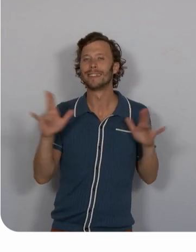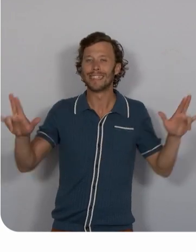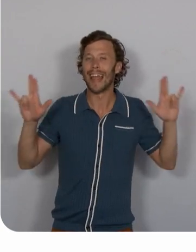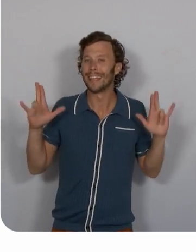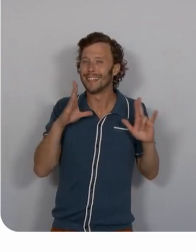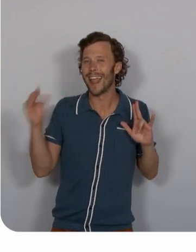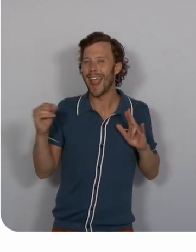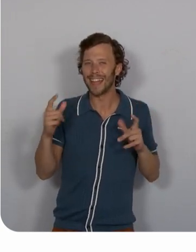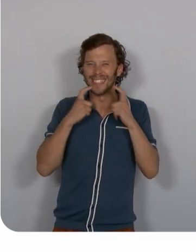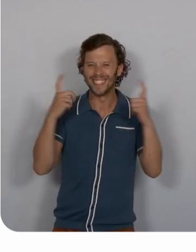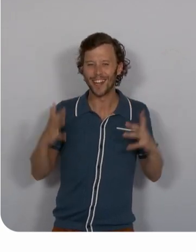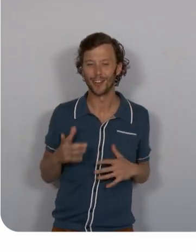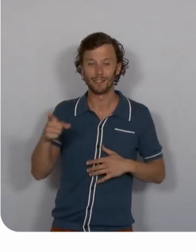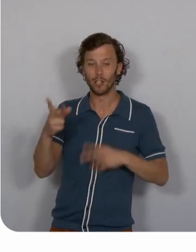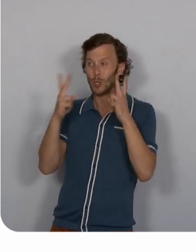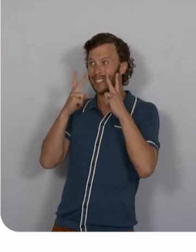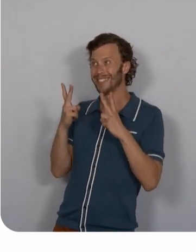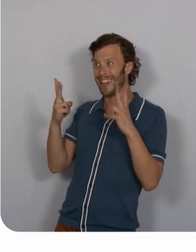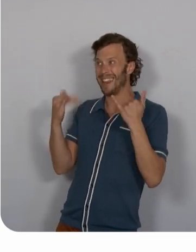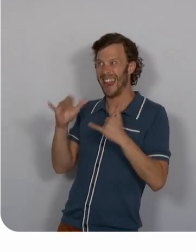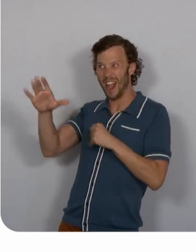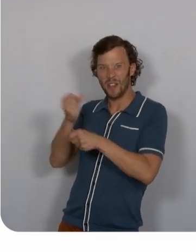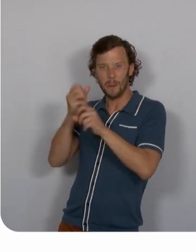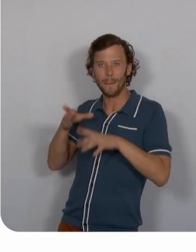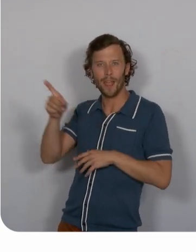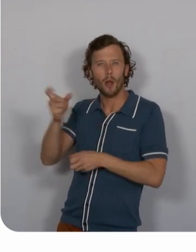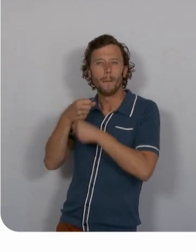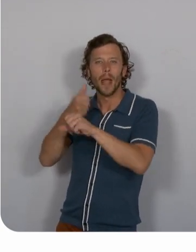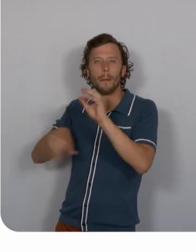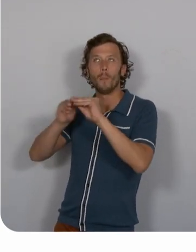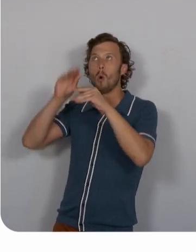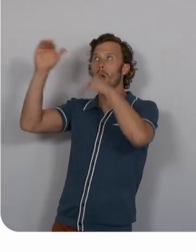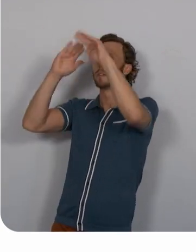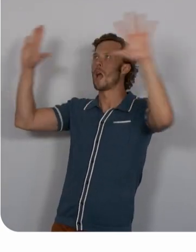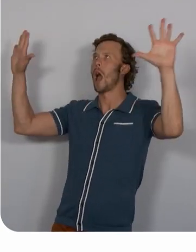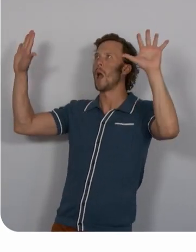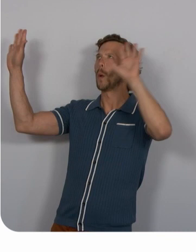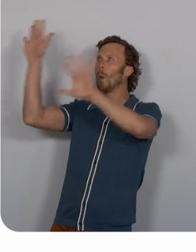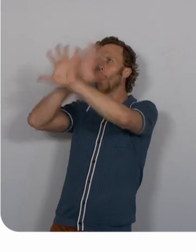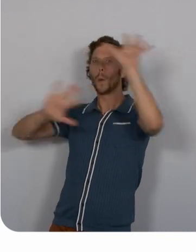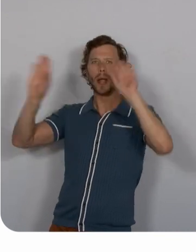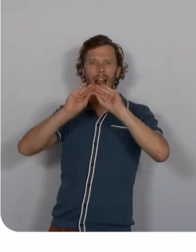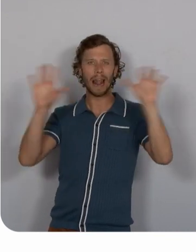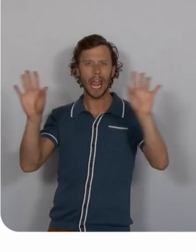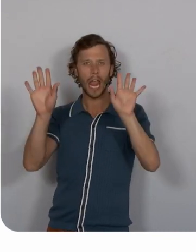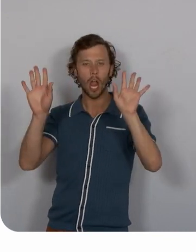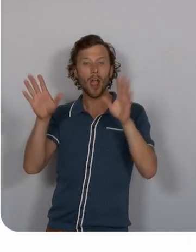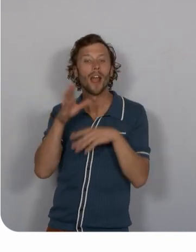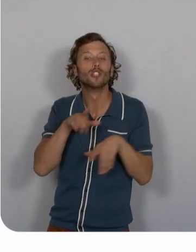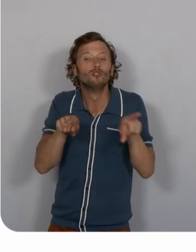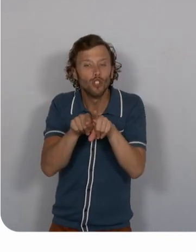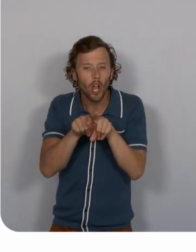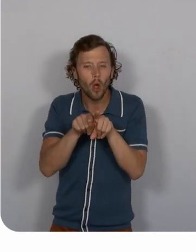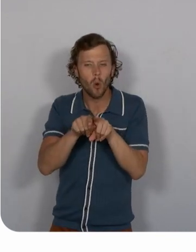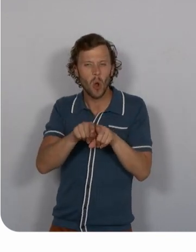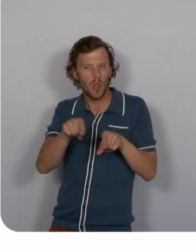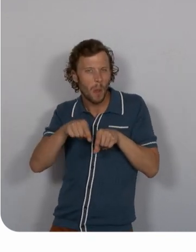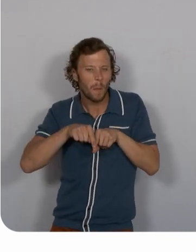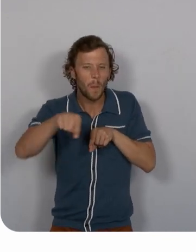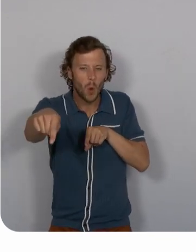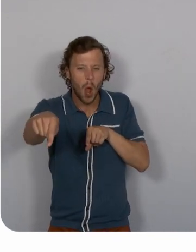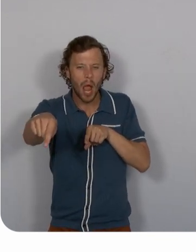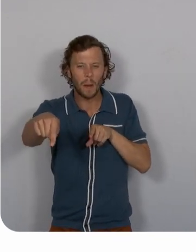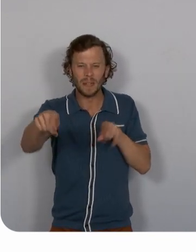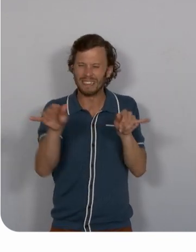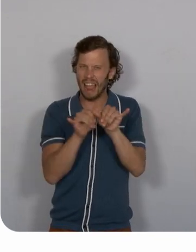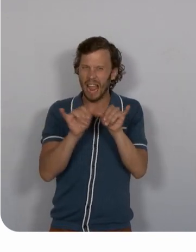was able to add more detail to the scenes, take advantage of increased draw distances, and boost the overall